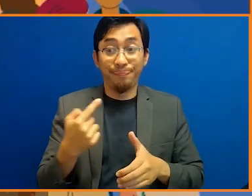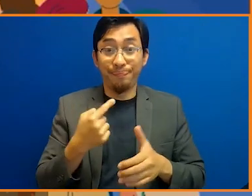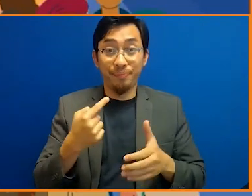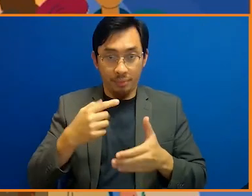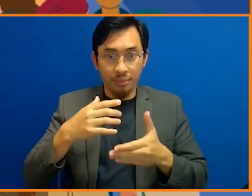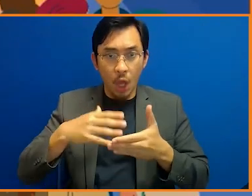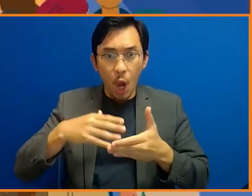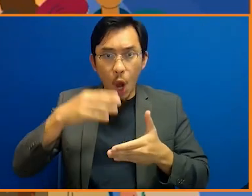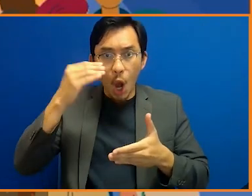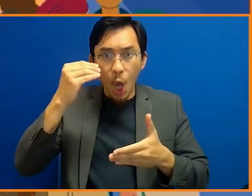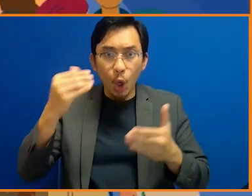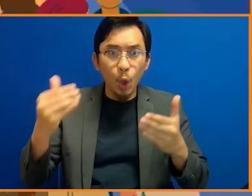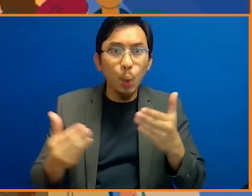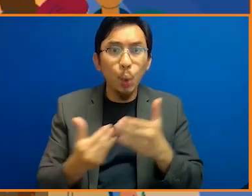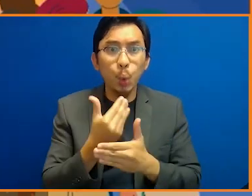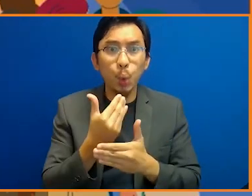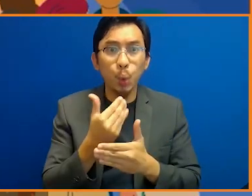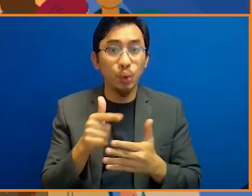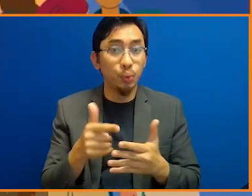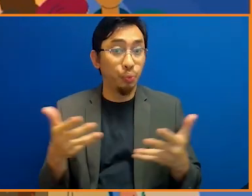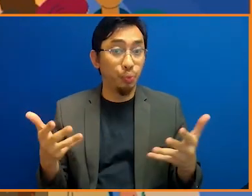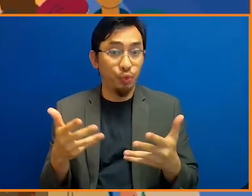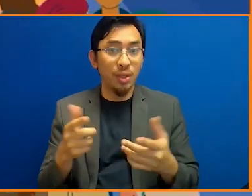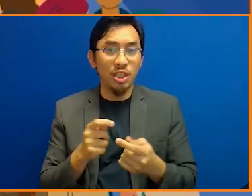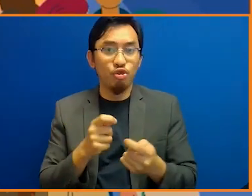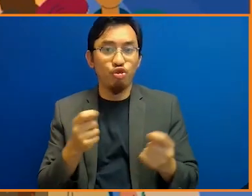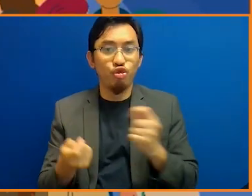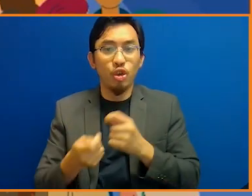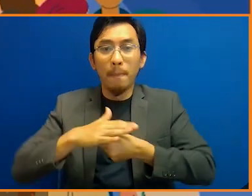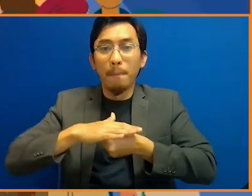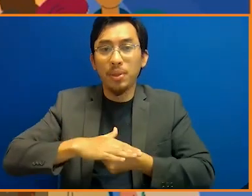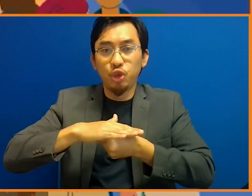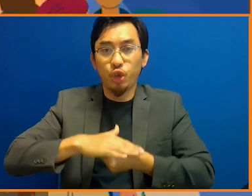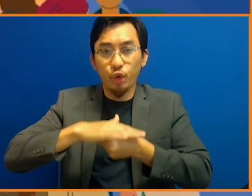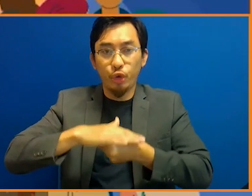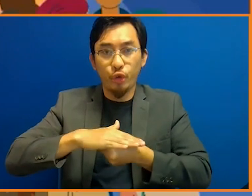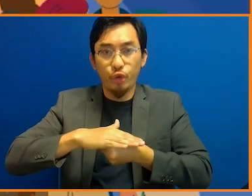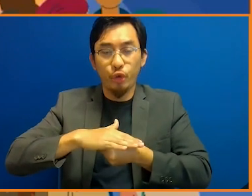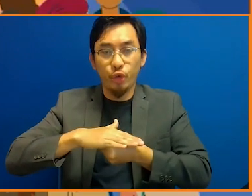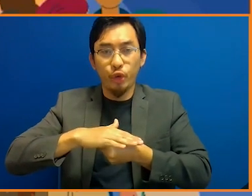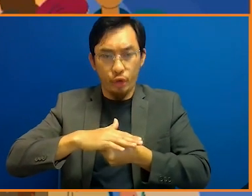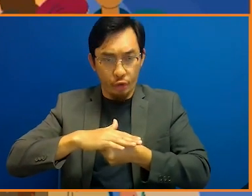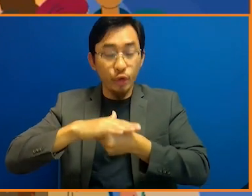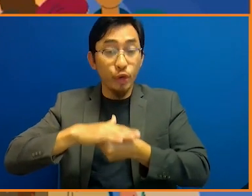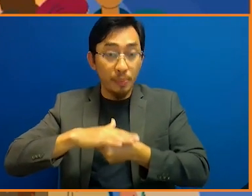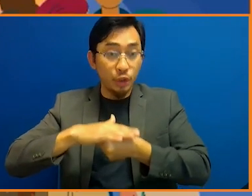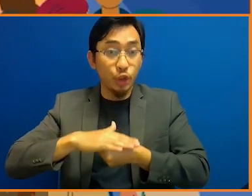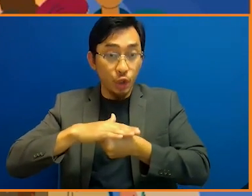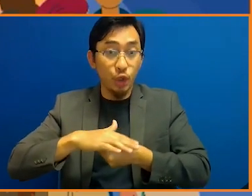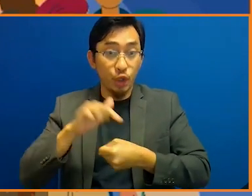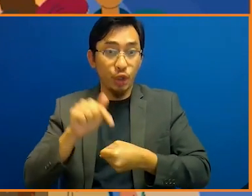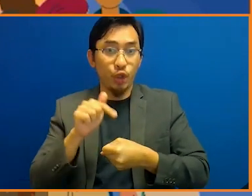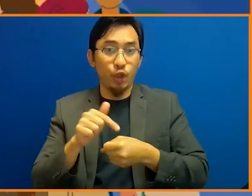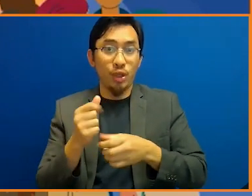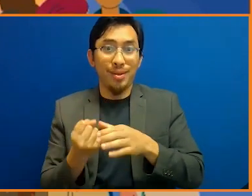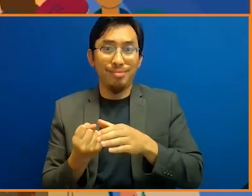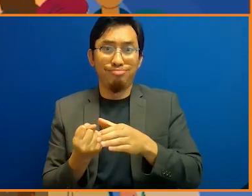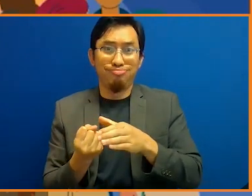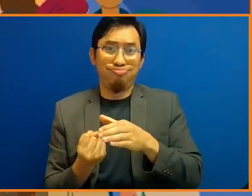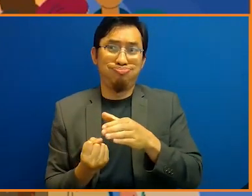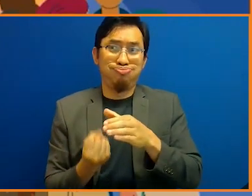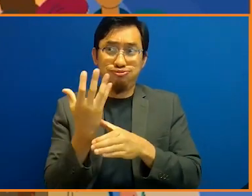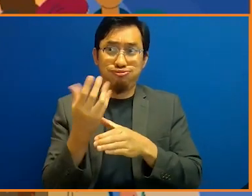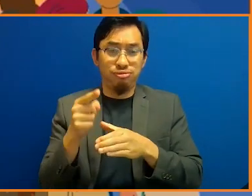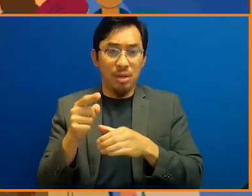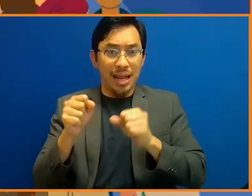and also we learned a new thing that the abruptly change of the air pressure